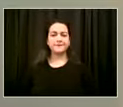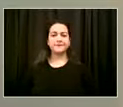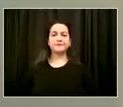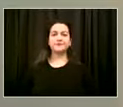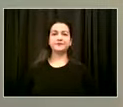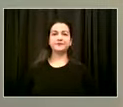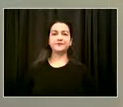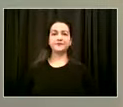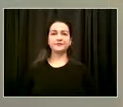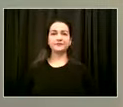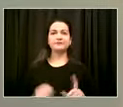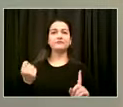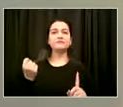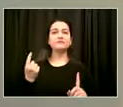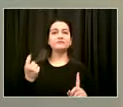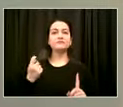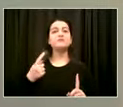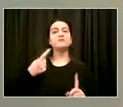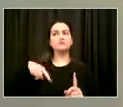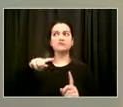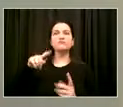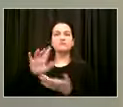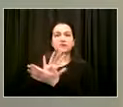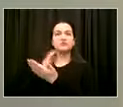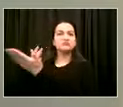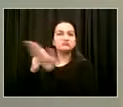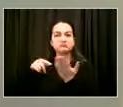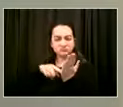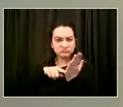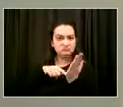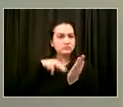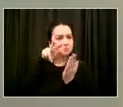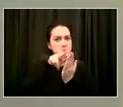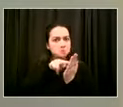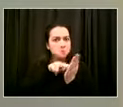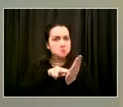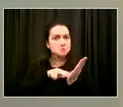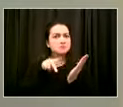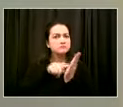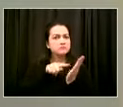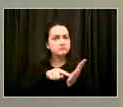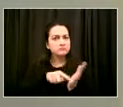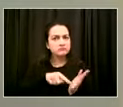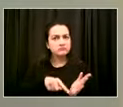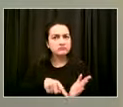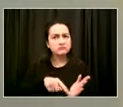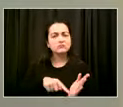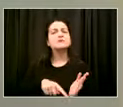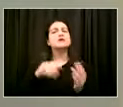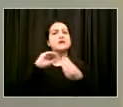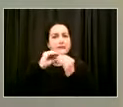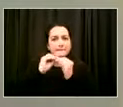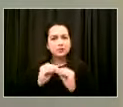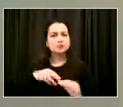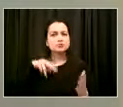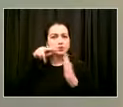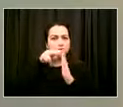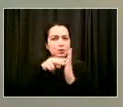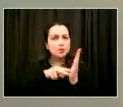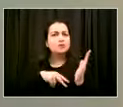variants here in New York City. It's a very complicated data to analyze, and so we've been really ramping up our capacity so that we can actually have a really